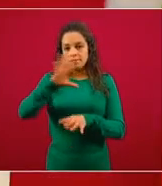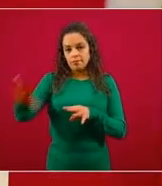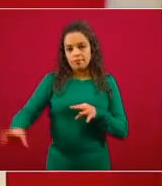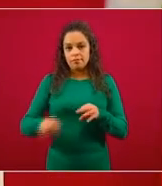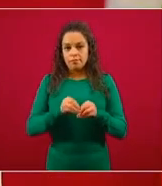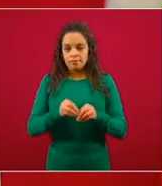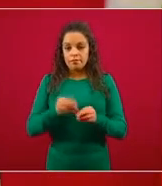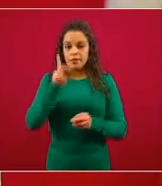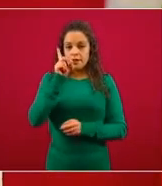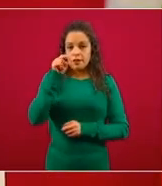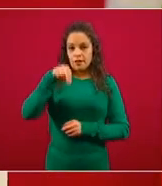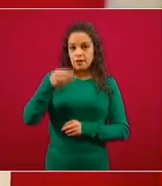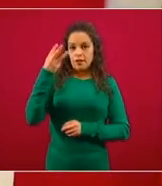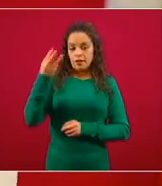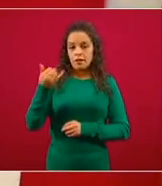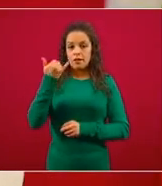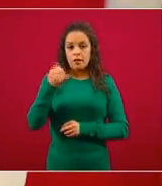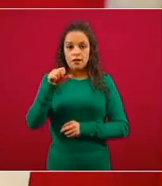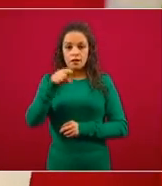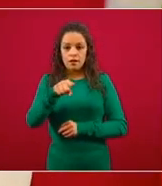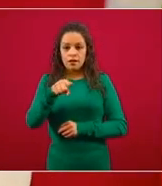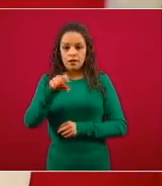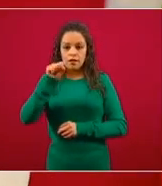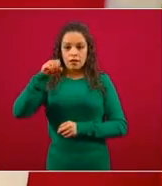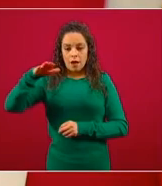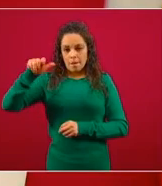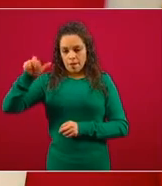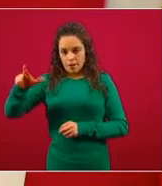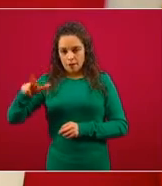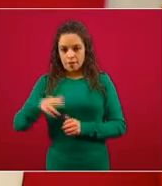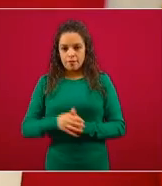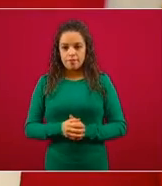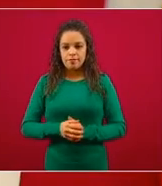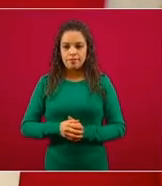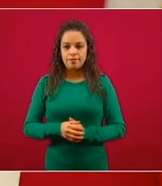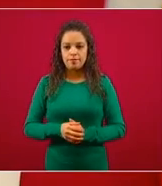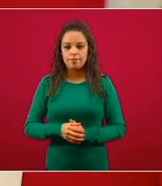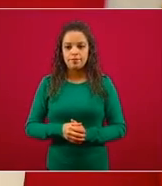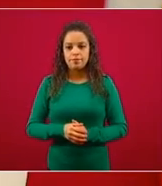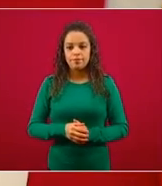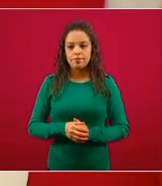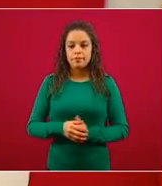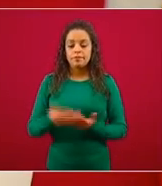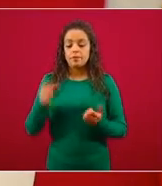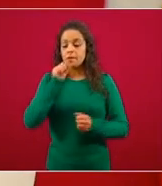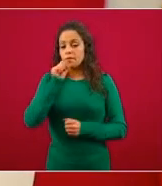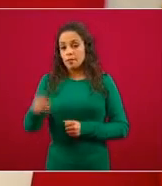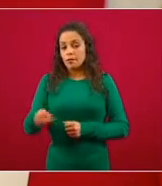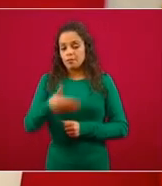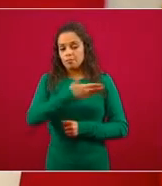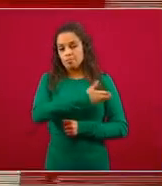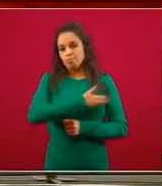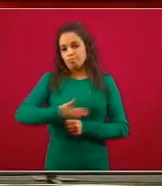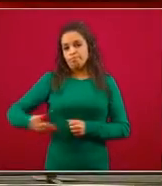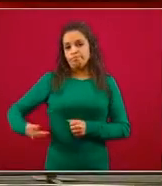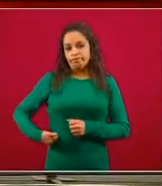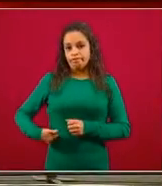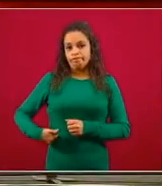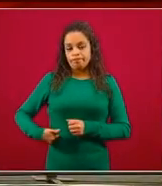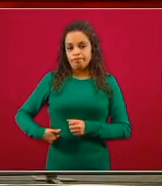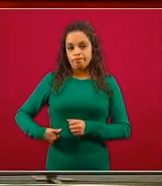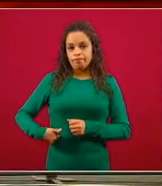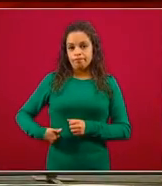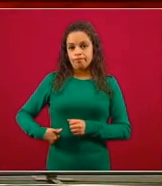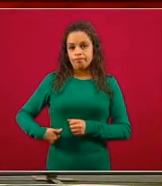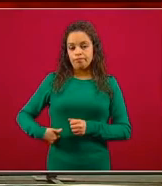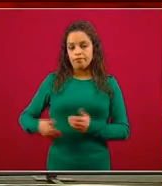incorporate our Navy's plan and our N95 plan. And this will have